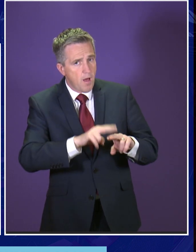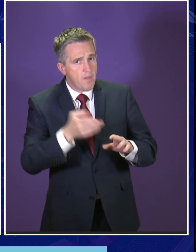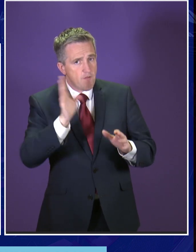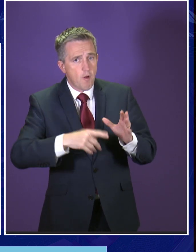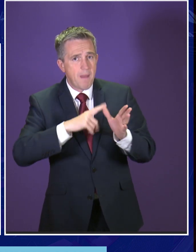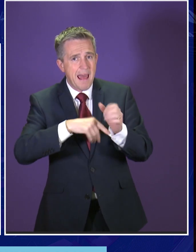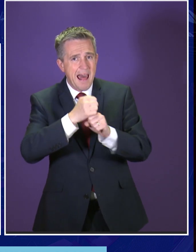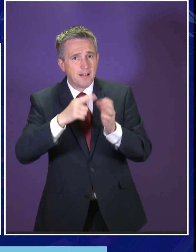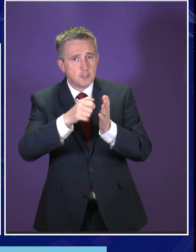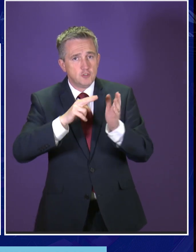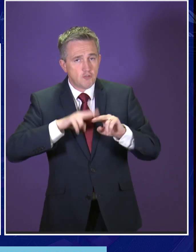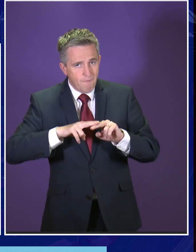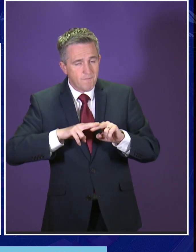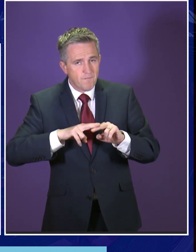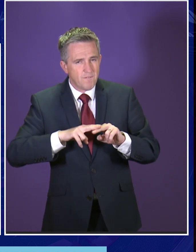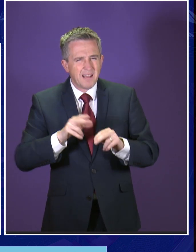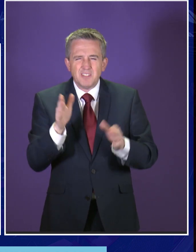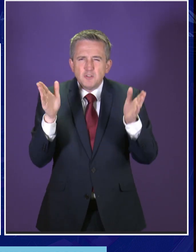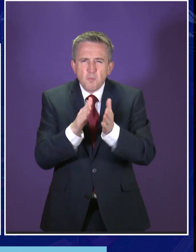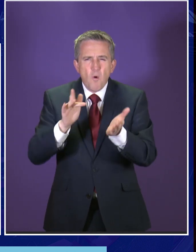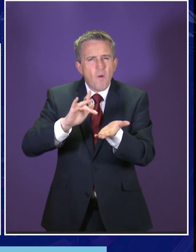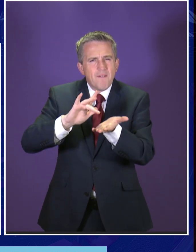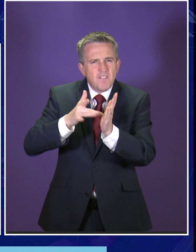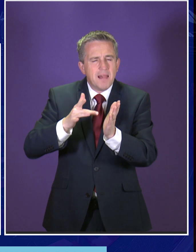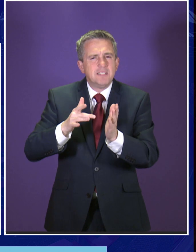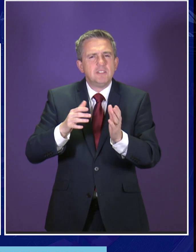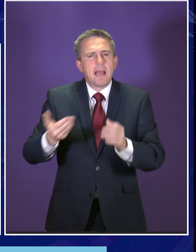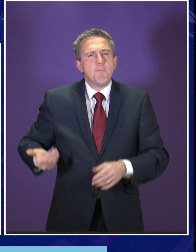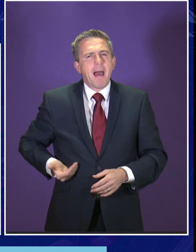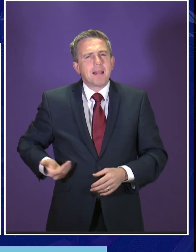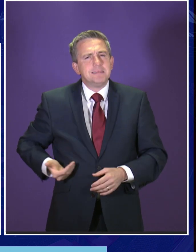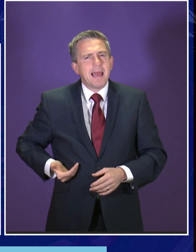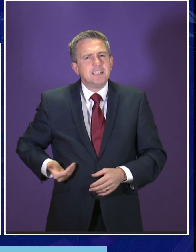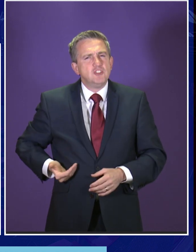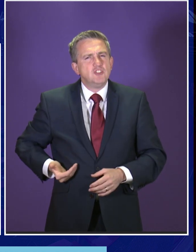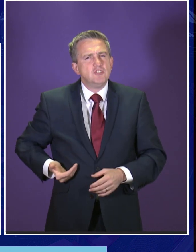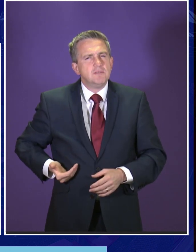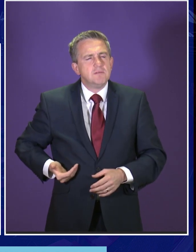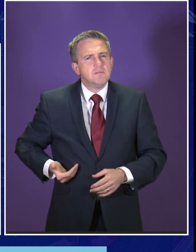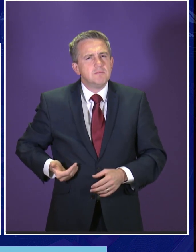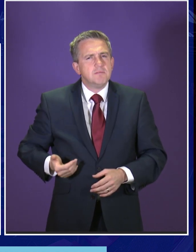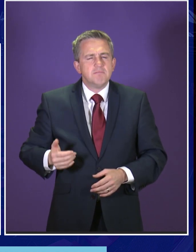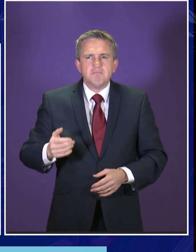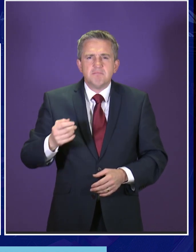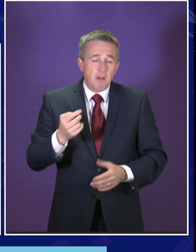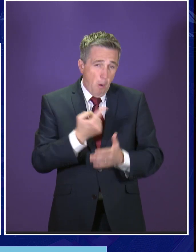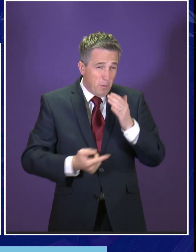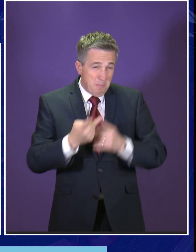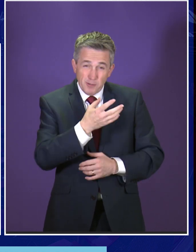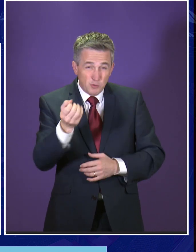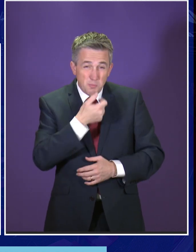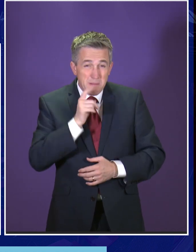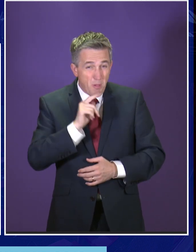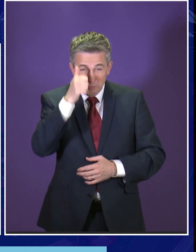from Algijar?" Algijar is a small village in Bangladesh. I'm guessing there are 200 people in the world that know that